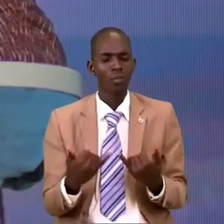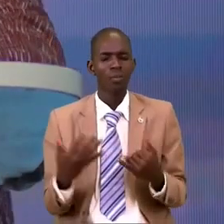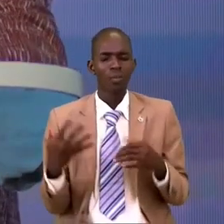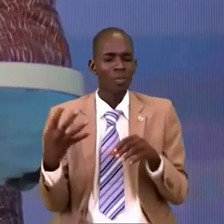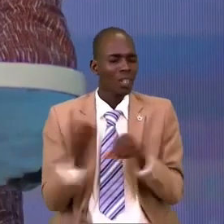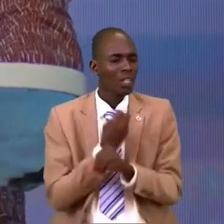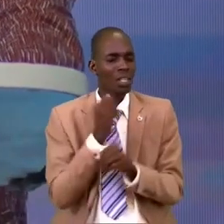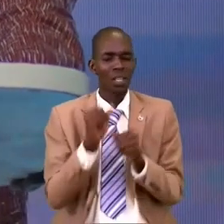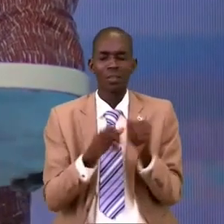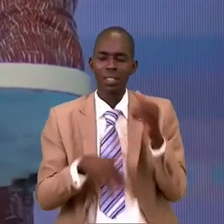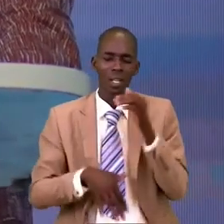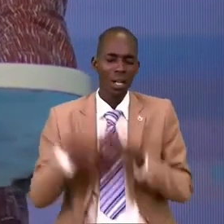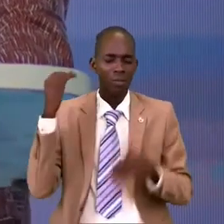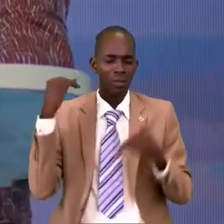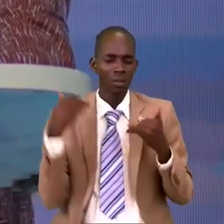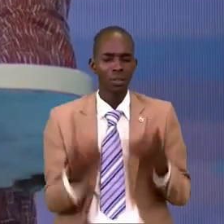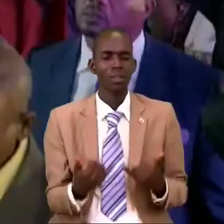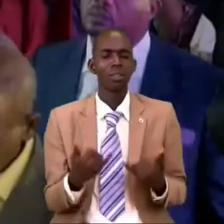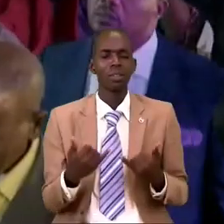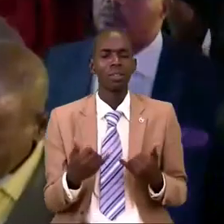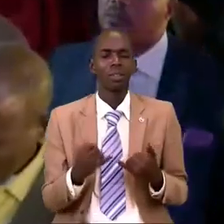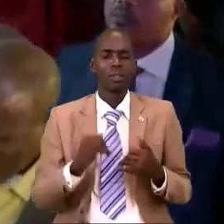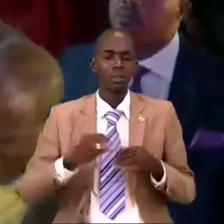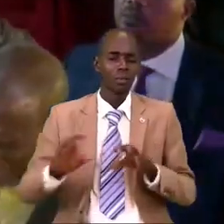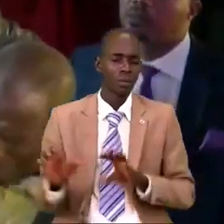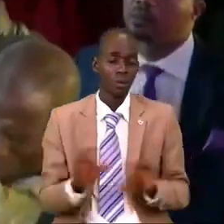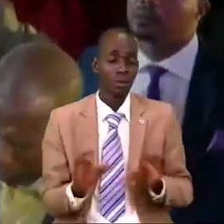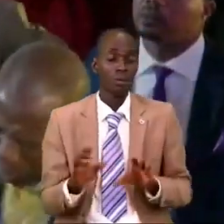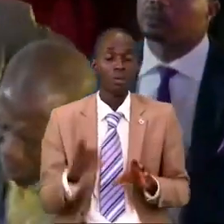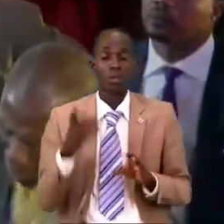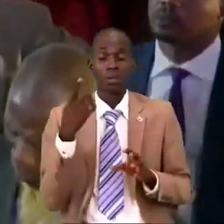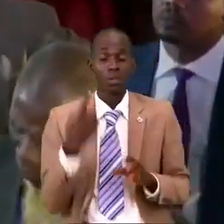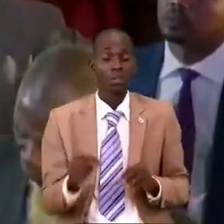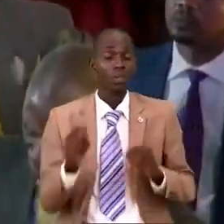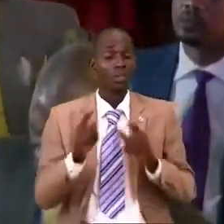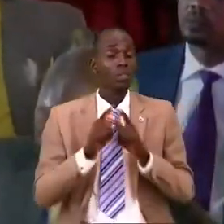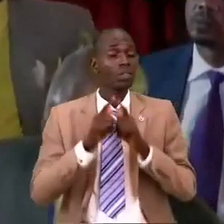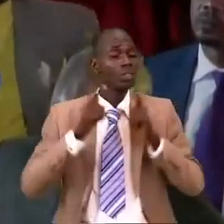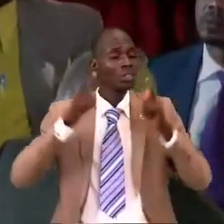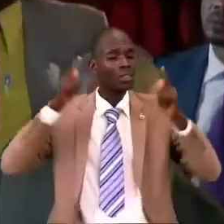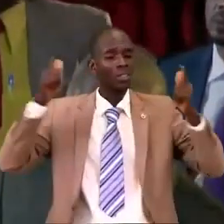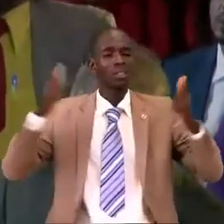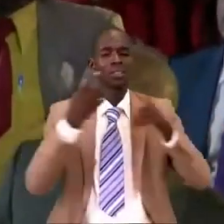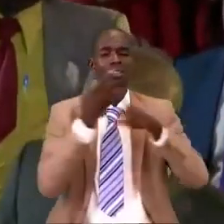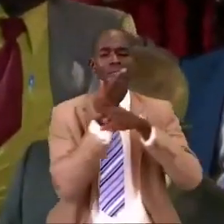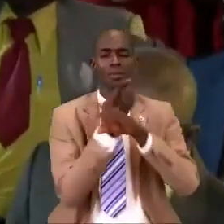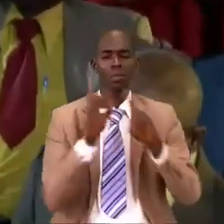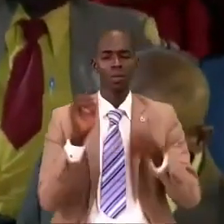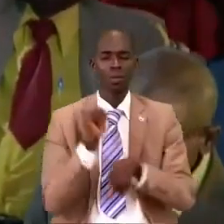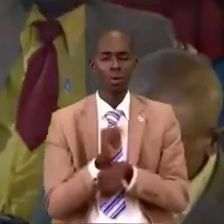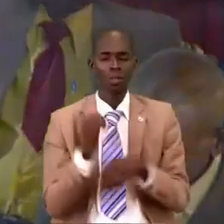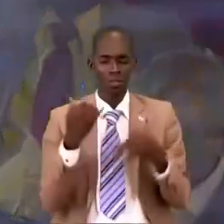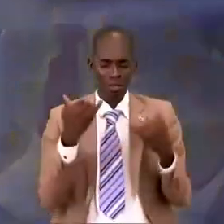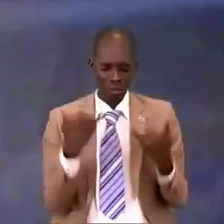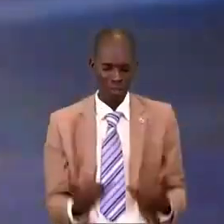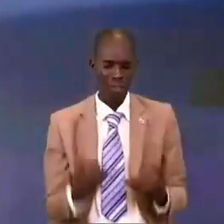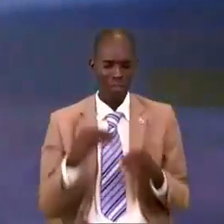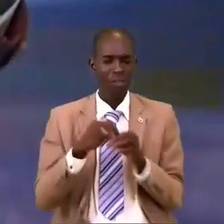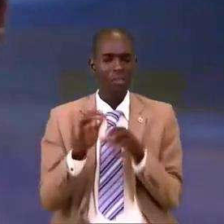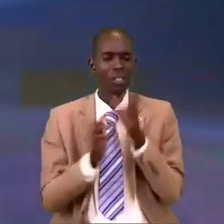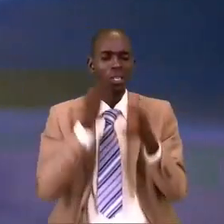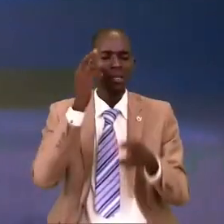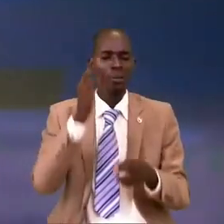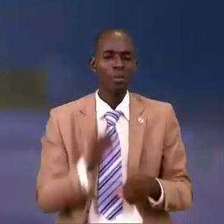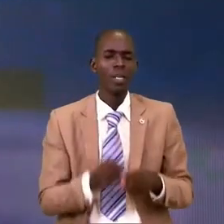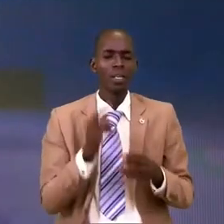right now in Jesus' name. All those who have a sight problem,